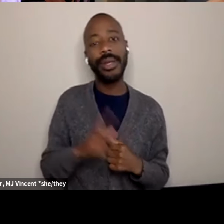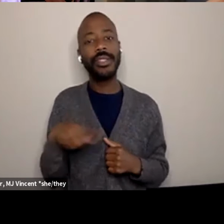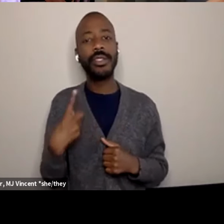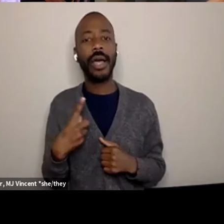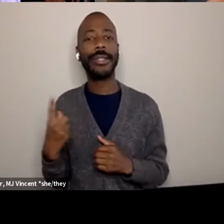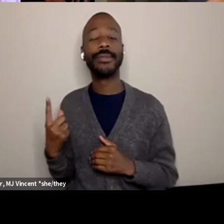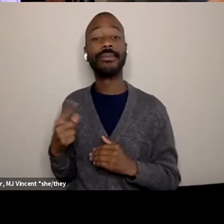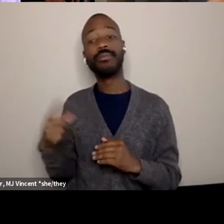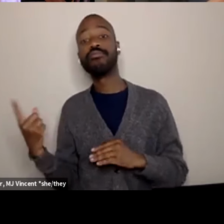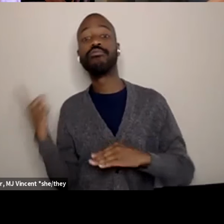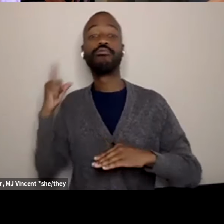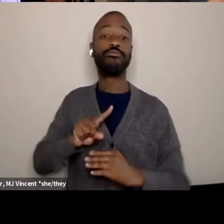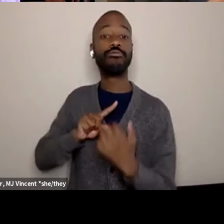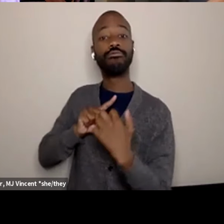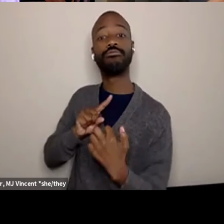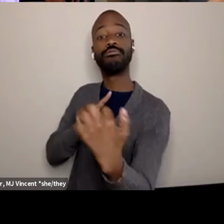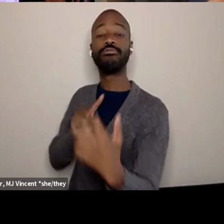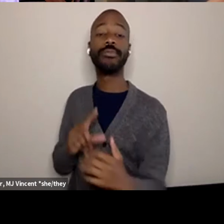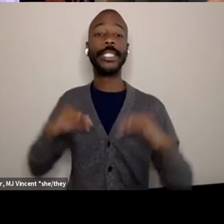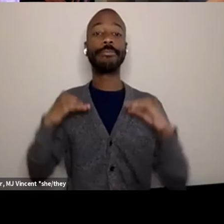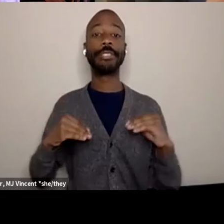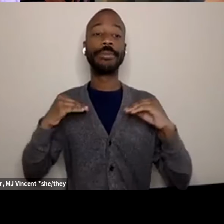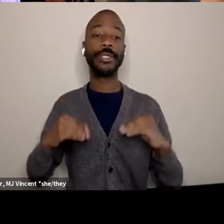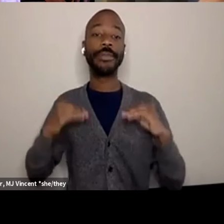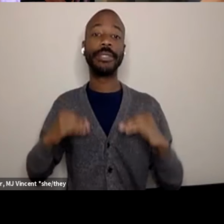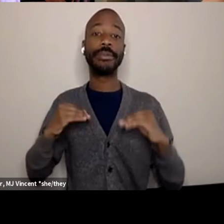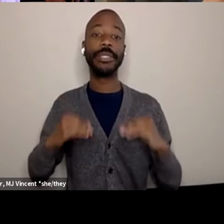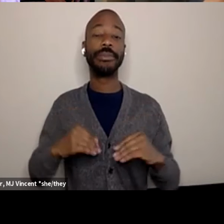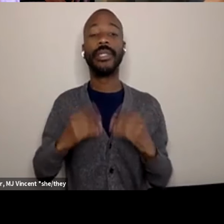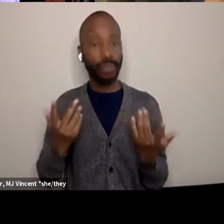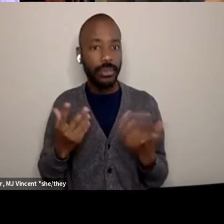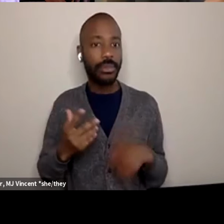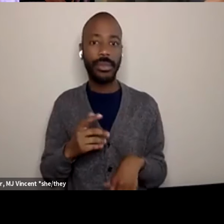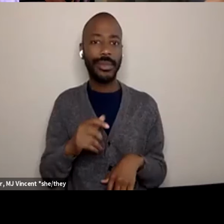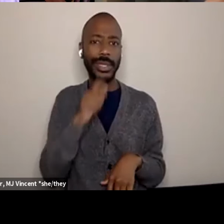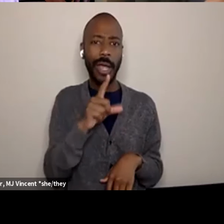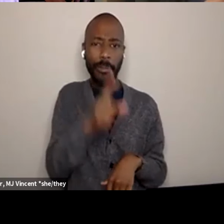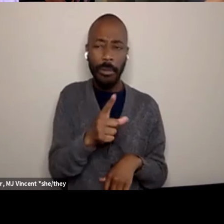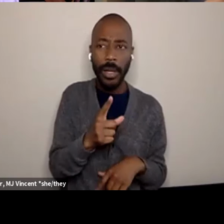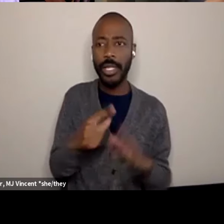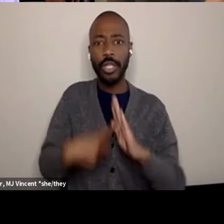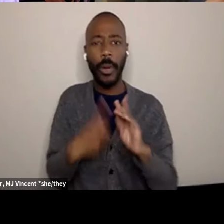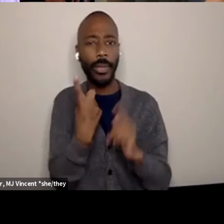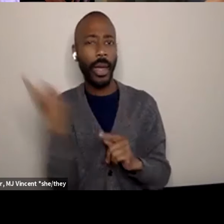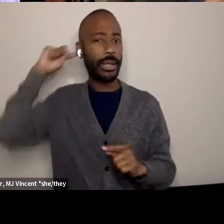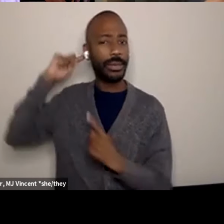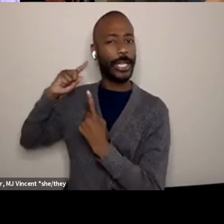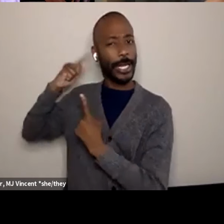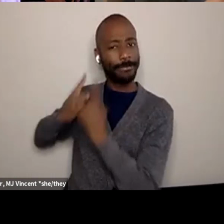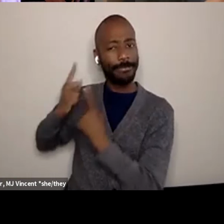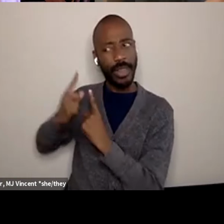is what's emphasized, not necessarily the kind of thinking and the reflexive aspect of what needs to be done there. So I would say